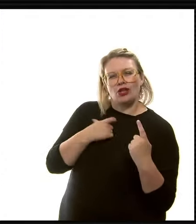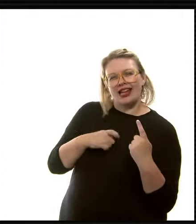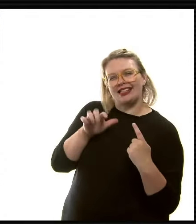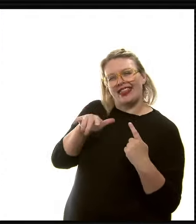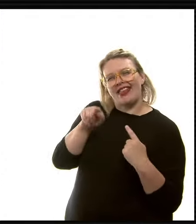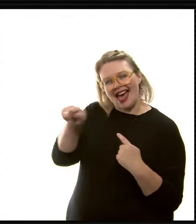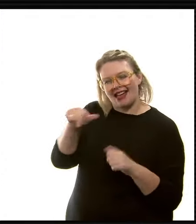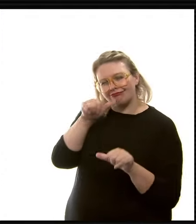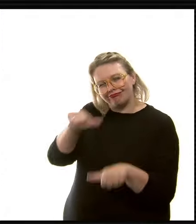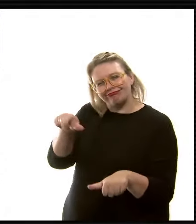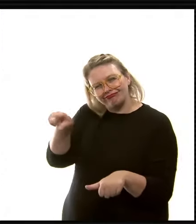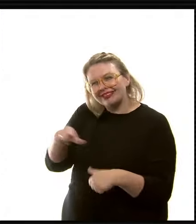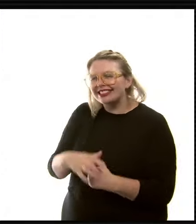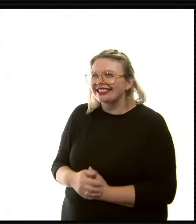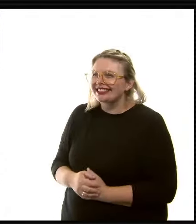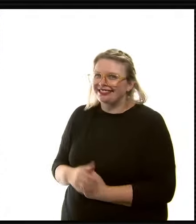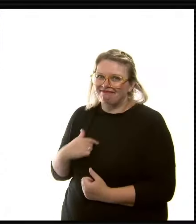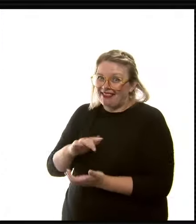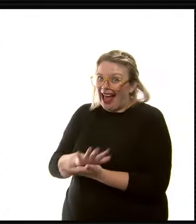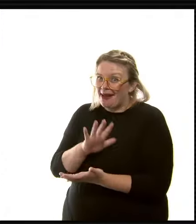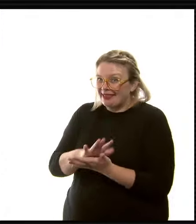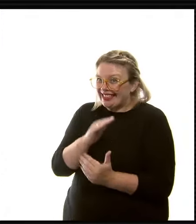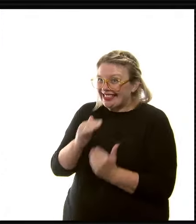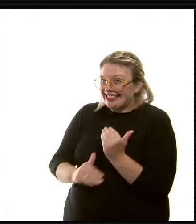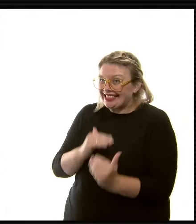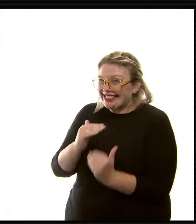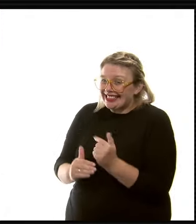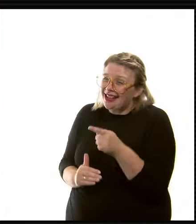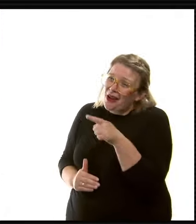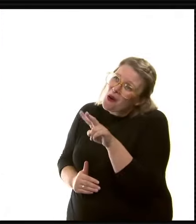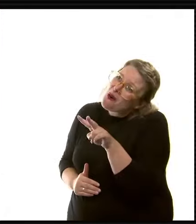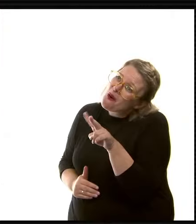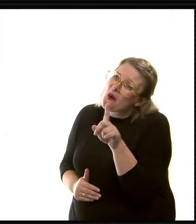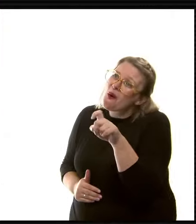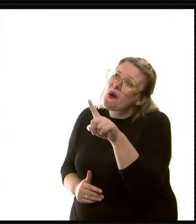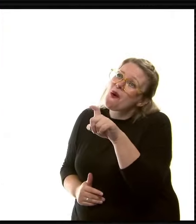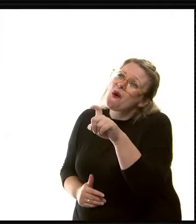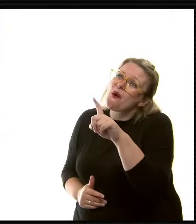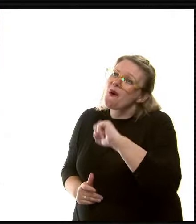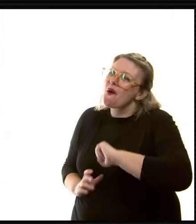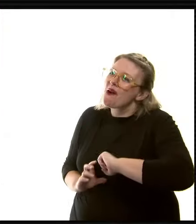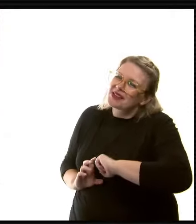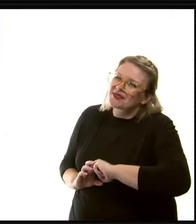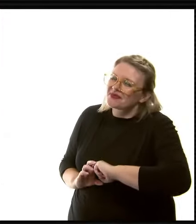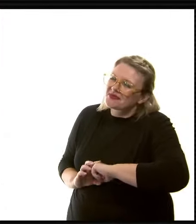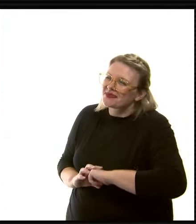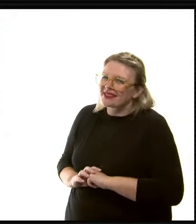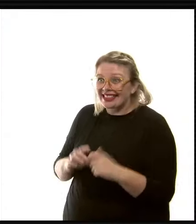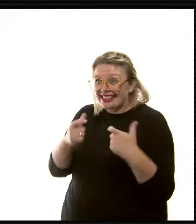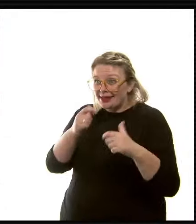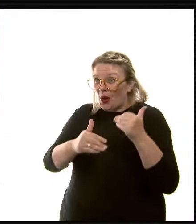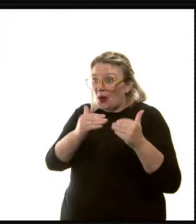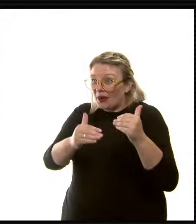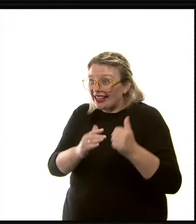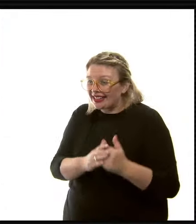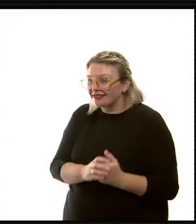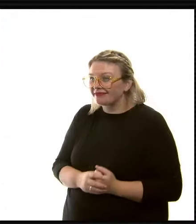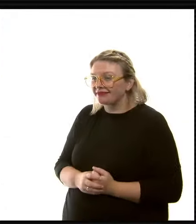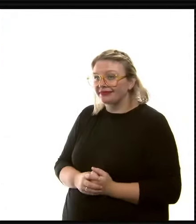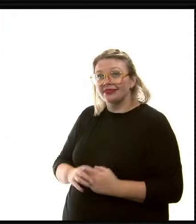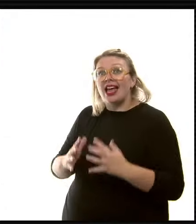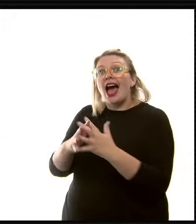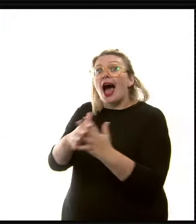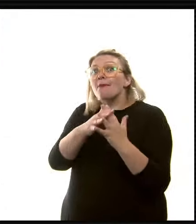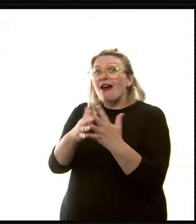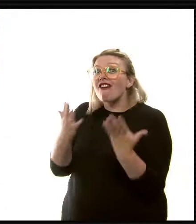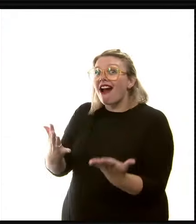through. And I'm very happy that Fabuland's featuring because it's pulling on my heartstrings. I had it as a child. Very nice. Keep it going. Let's go over to